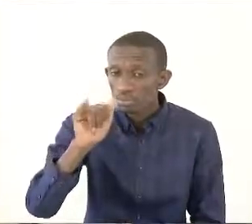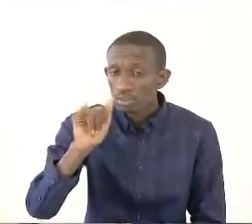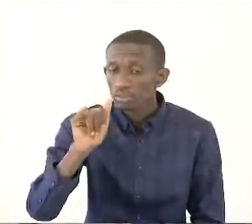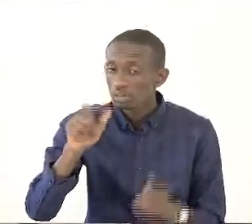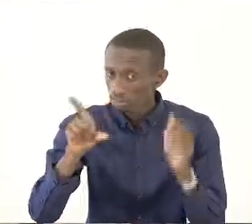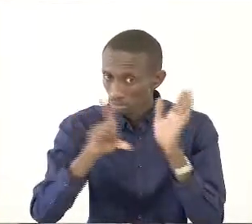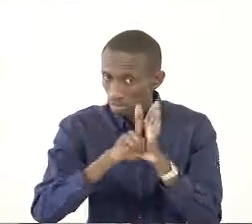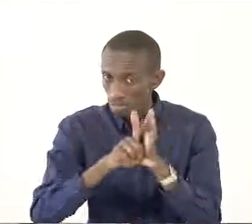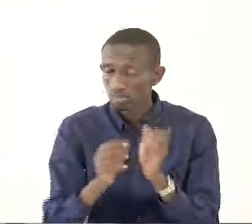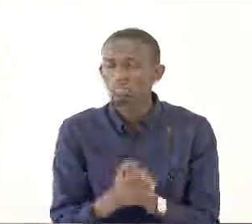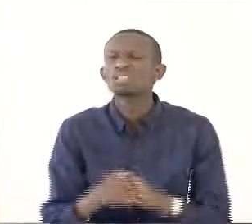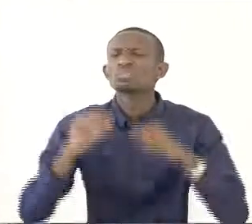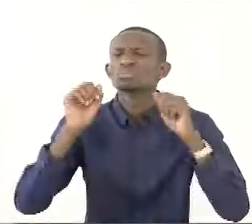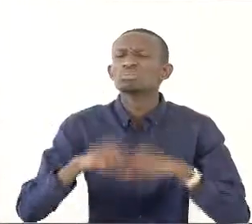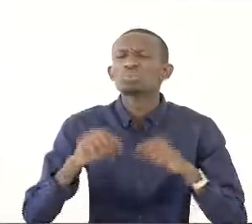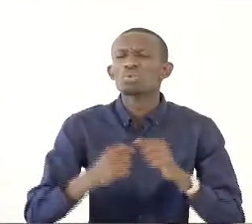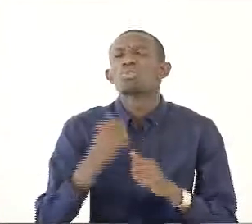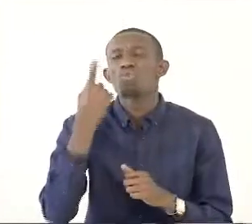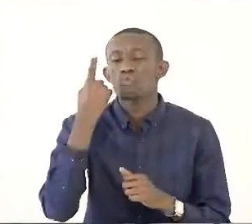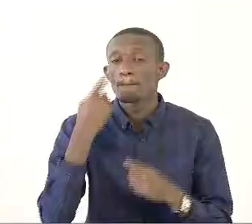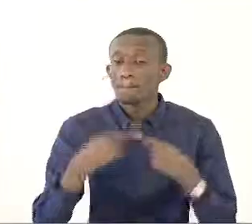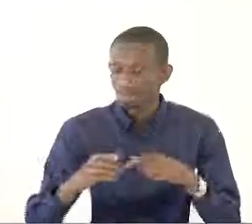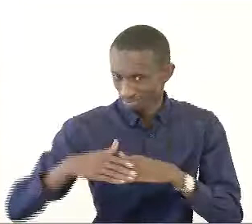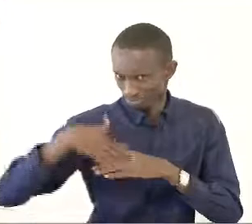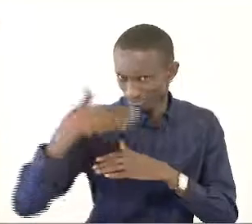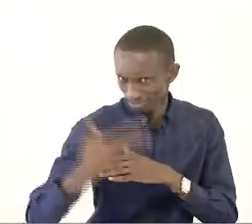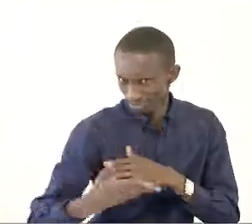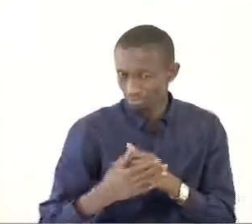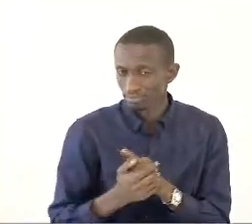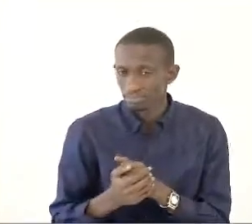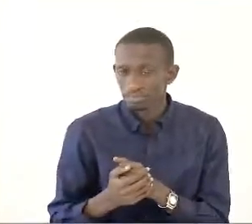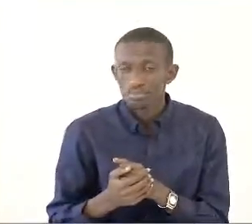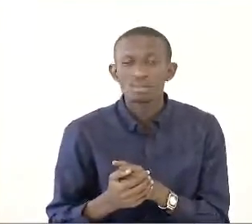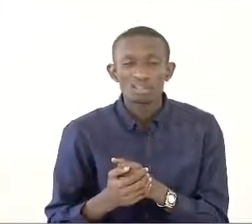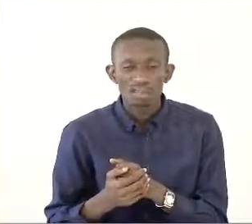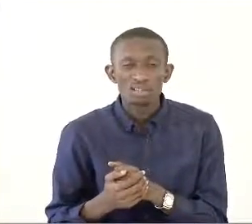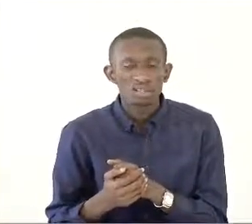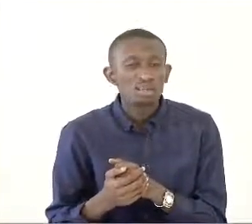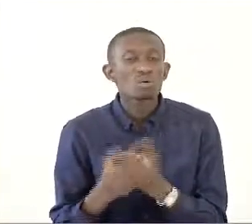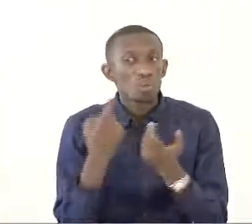you can understand it after you have the explanation of what,